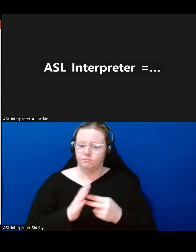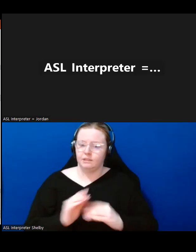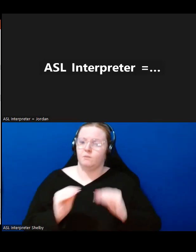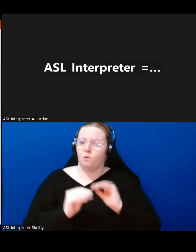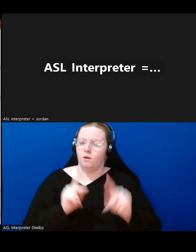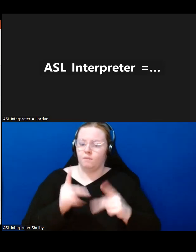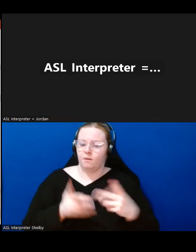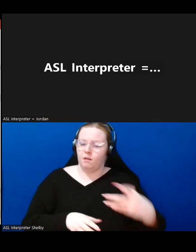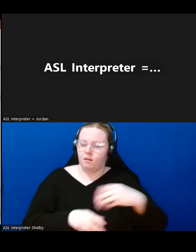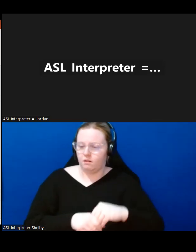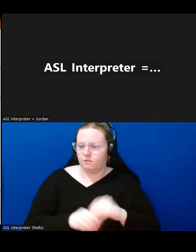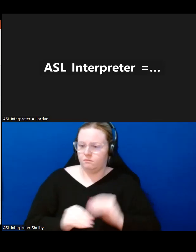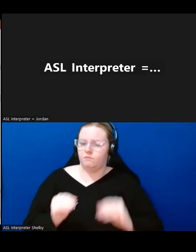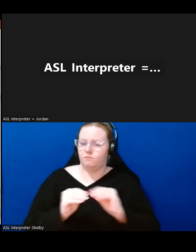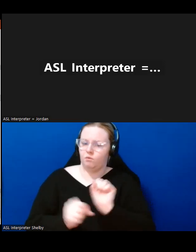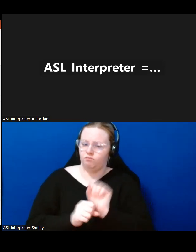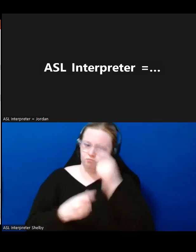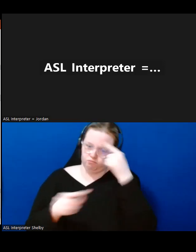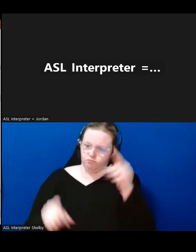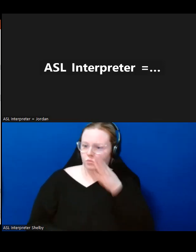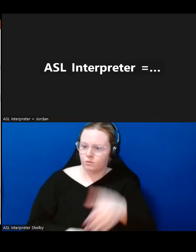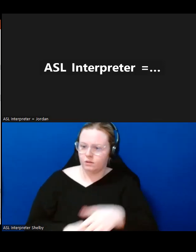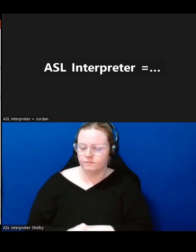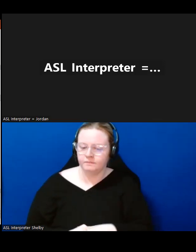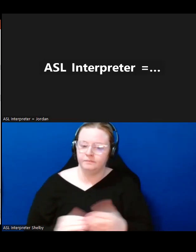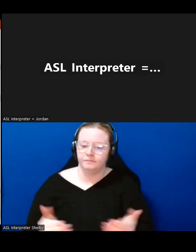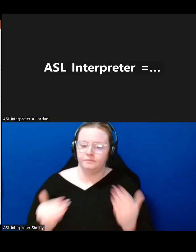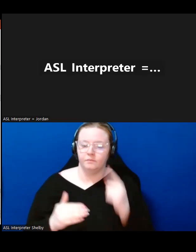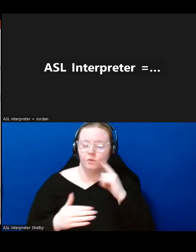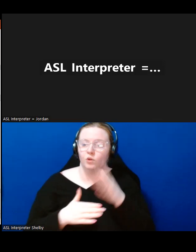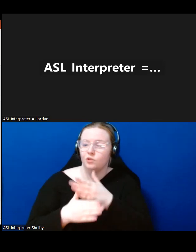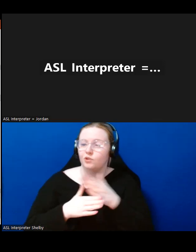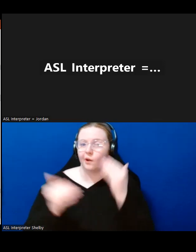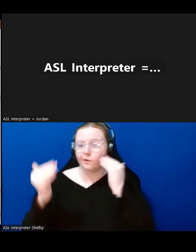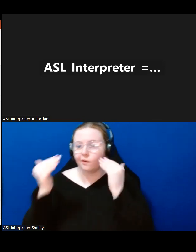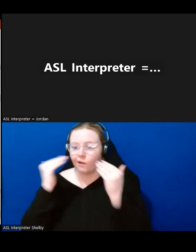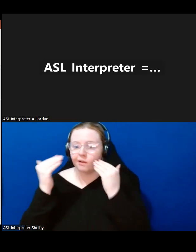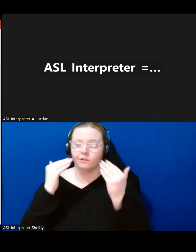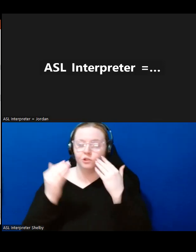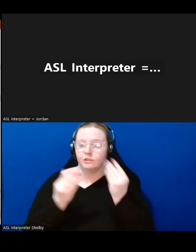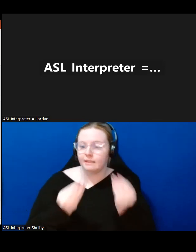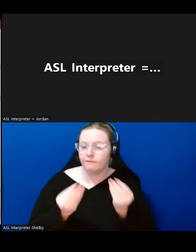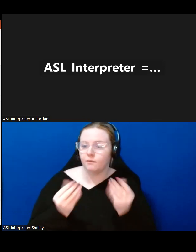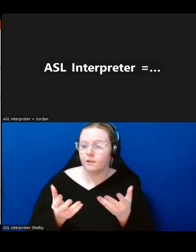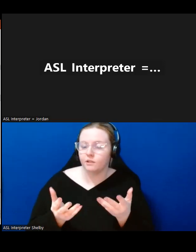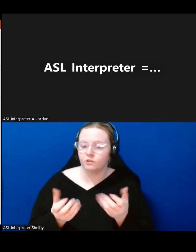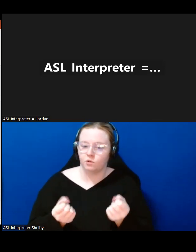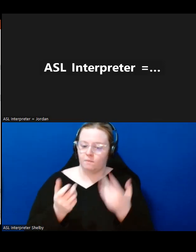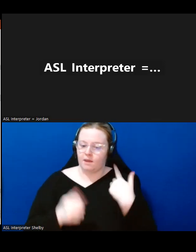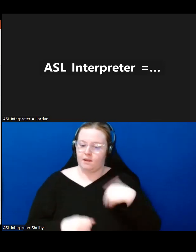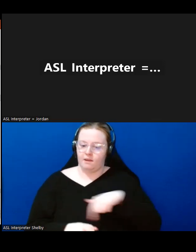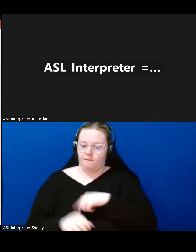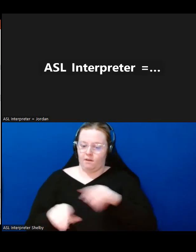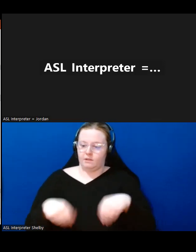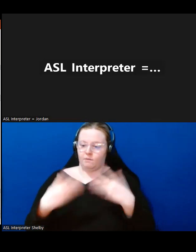goes. We also share knowledge and information. So many of us offer workshops on topics